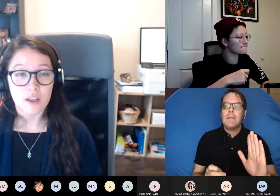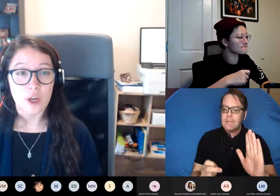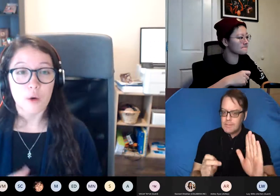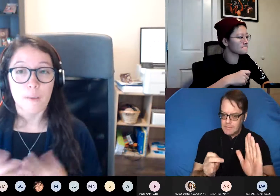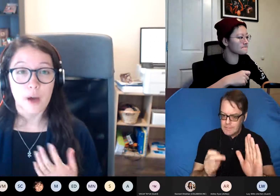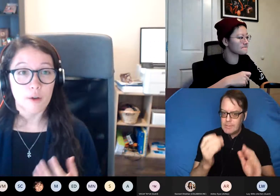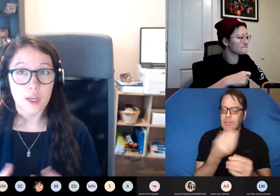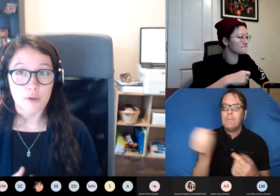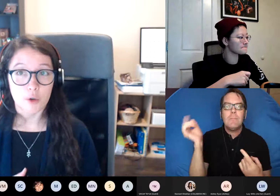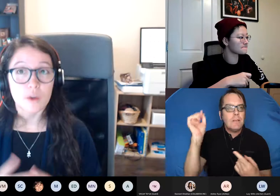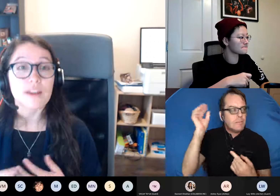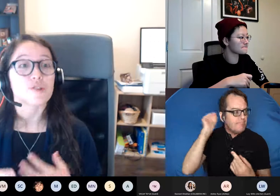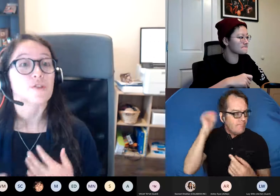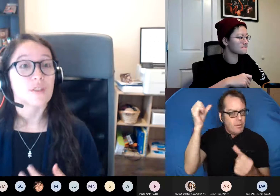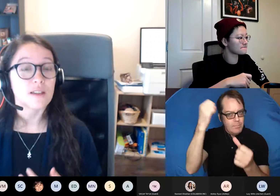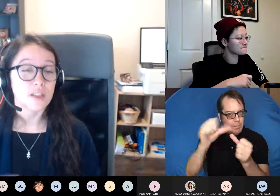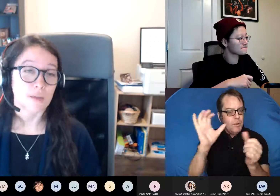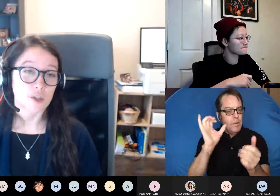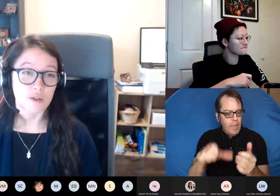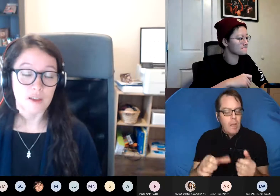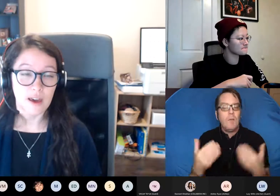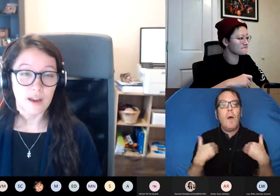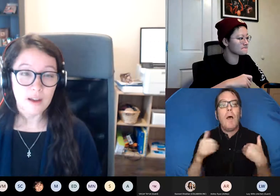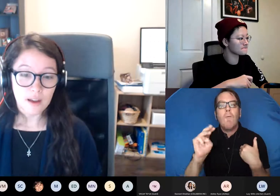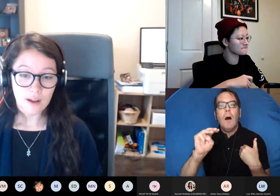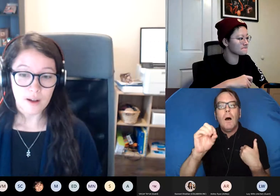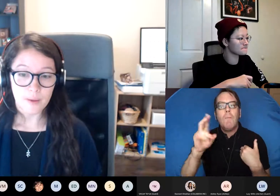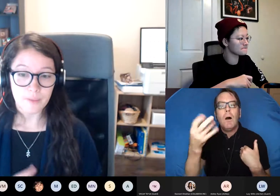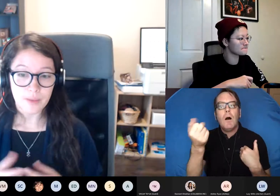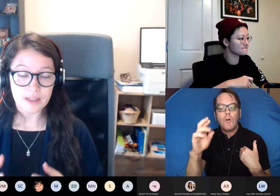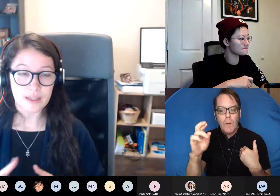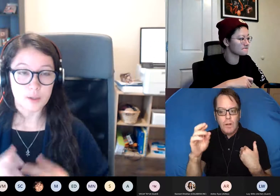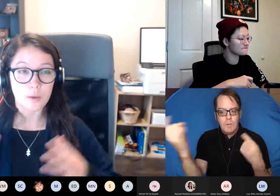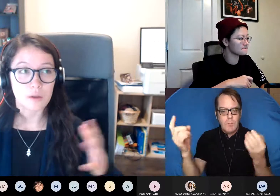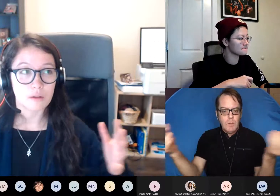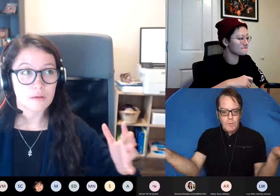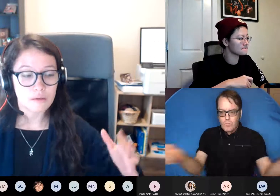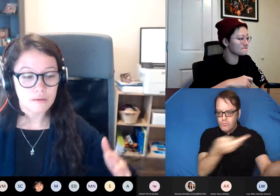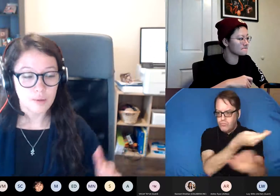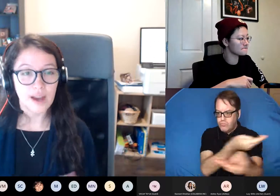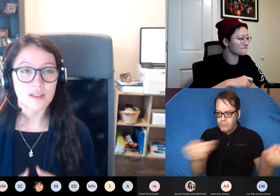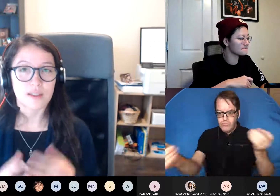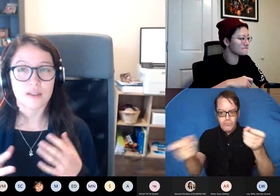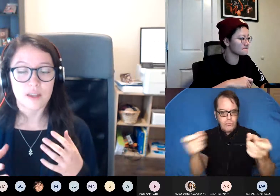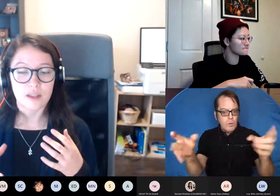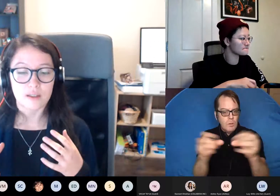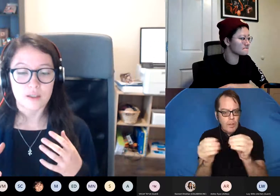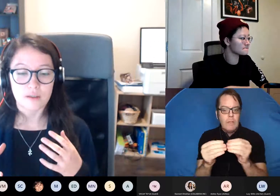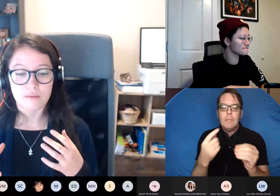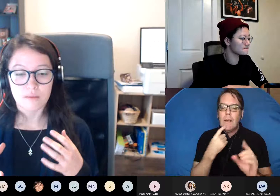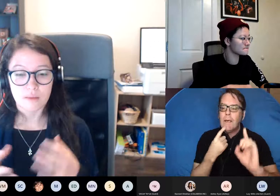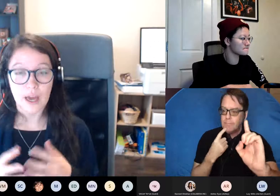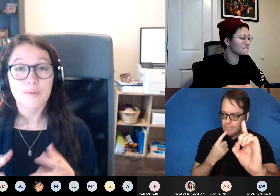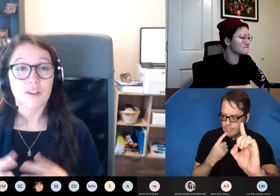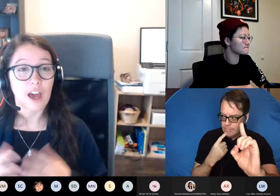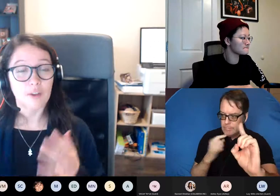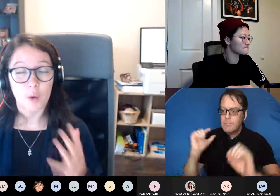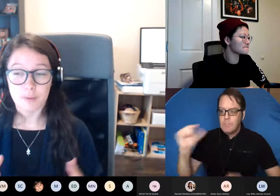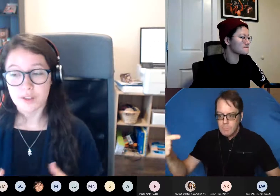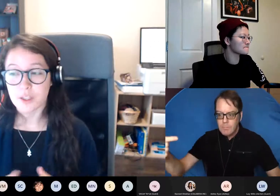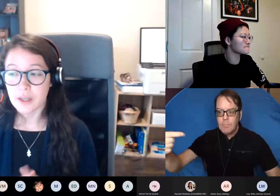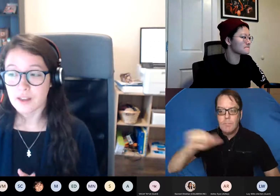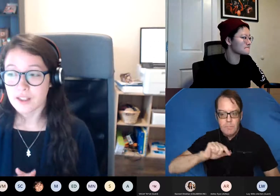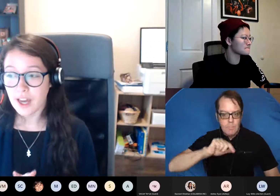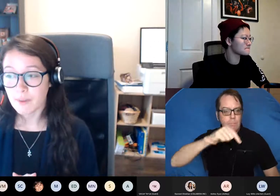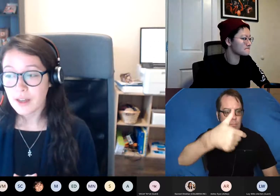or having, you know, a moderator who will intervene to make sure that that accessible practice is kept of having